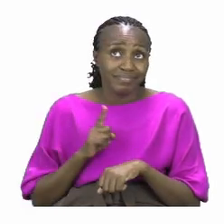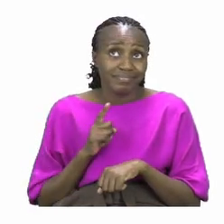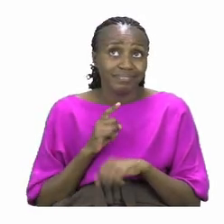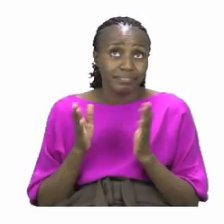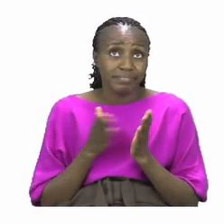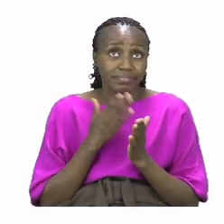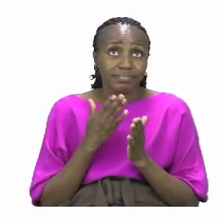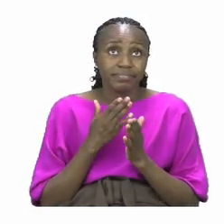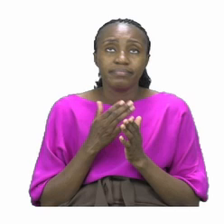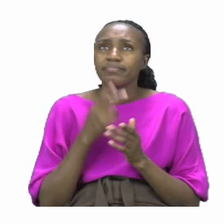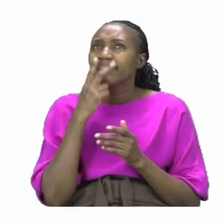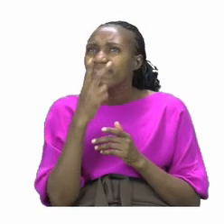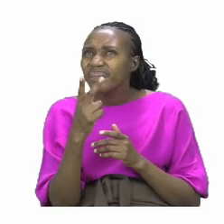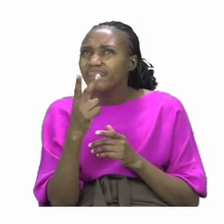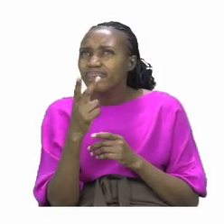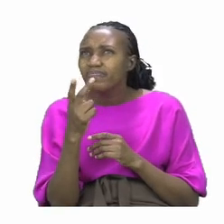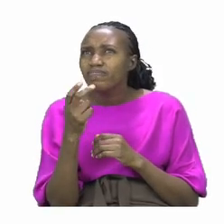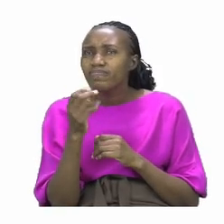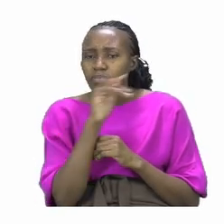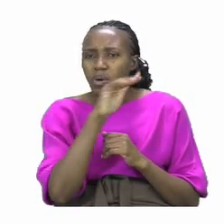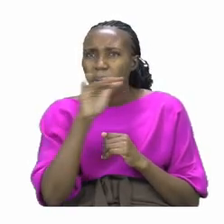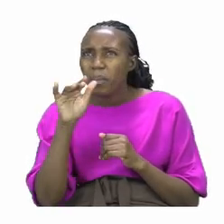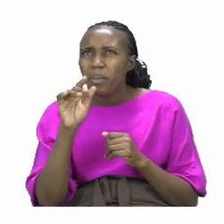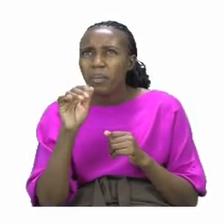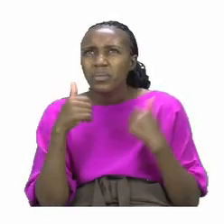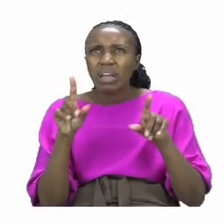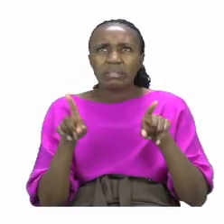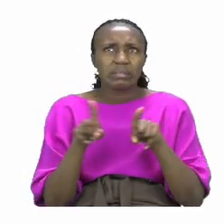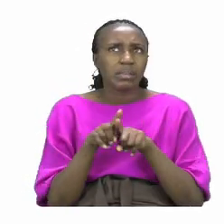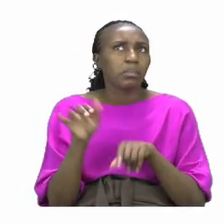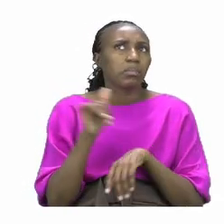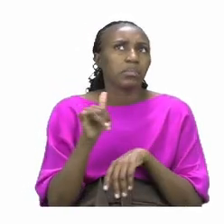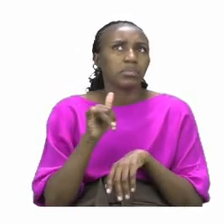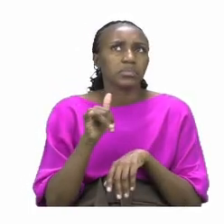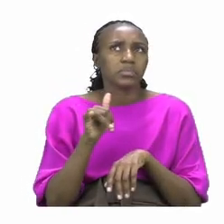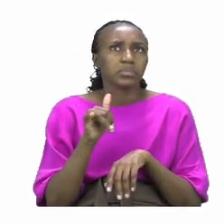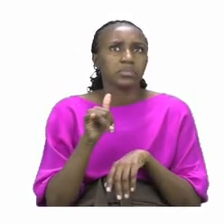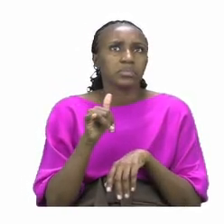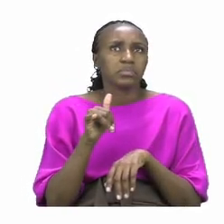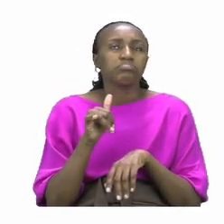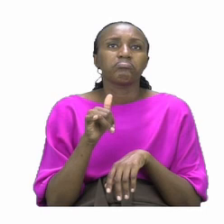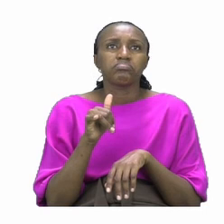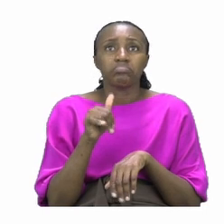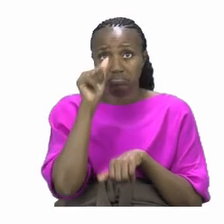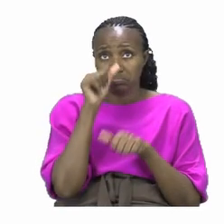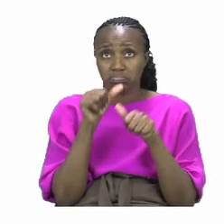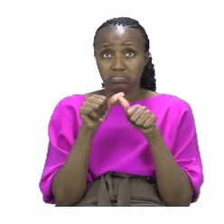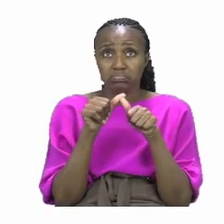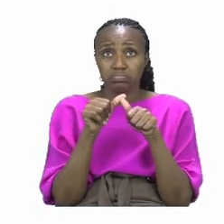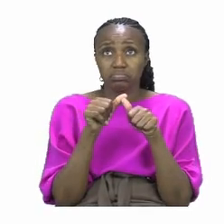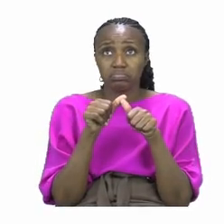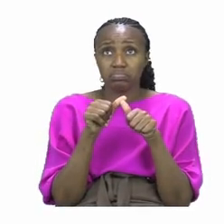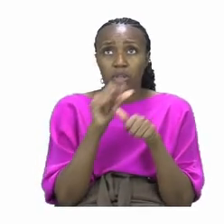to identify and circle the words that have the beginning sound. Remember, these words